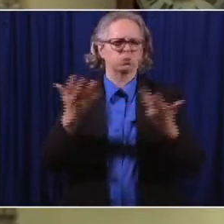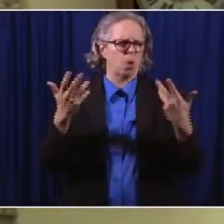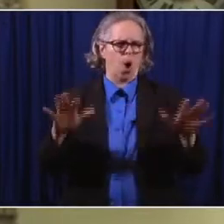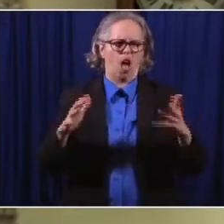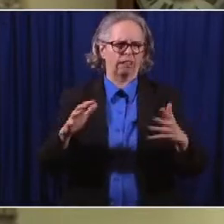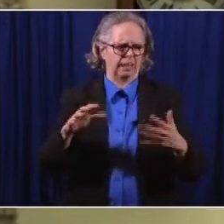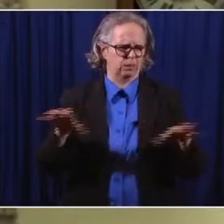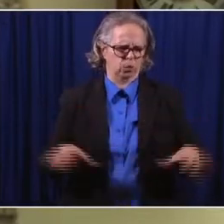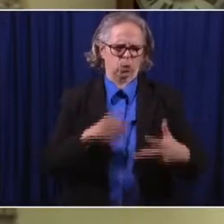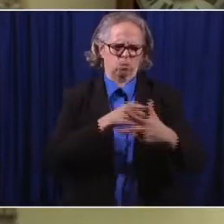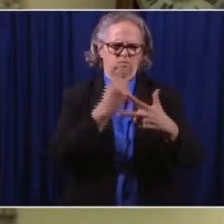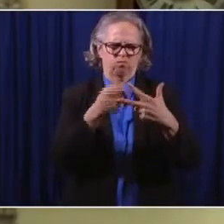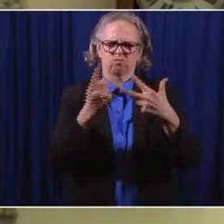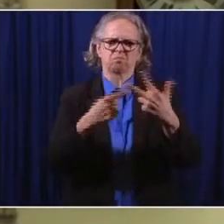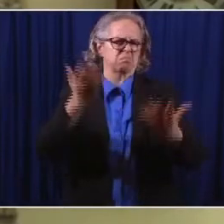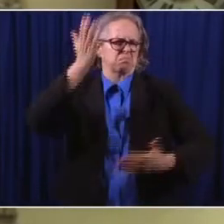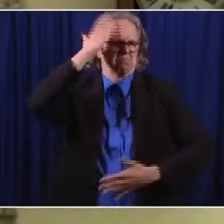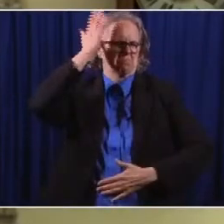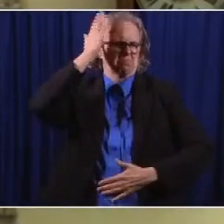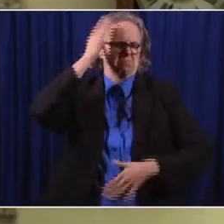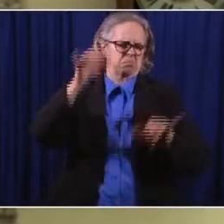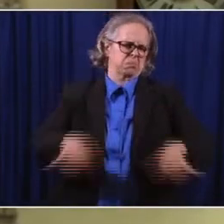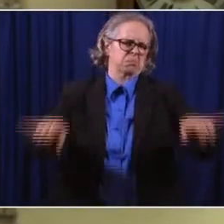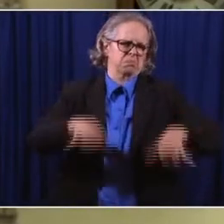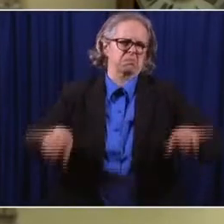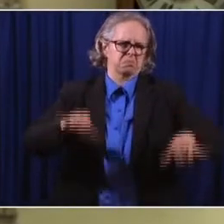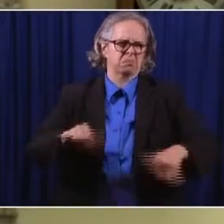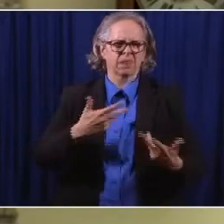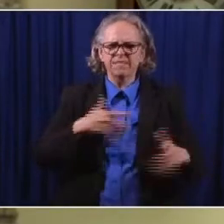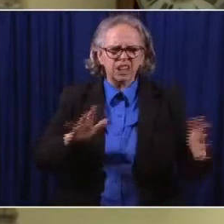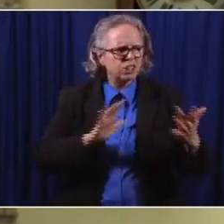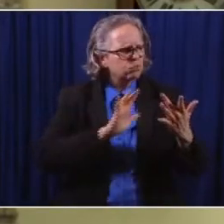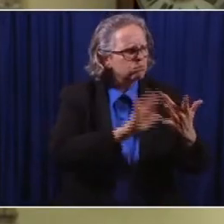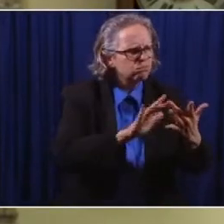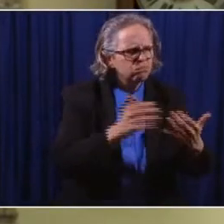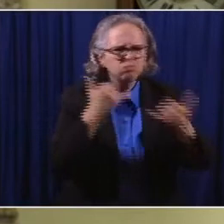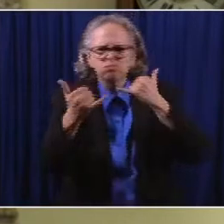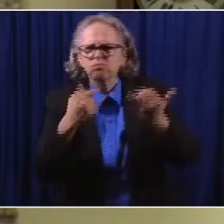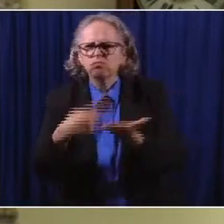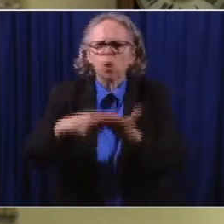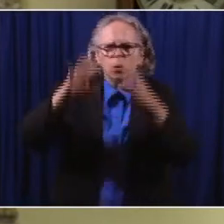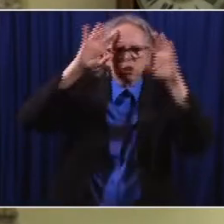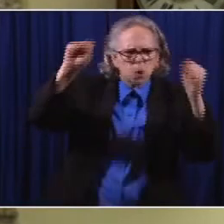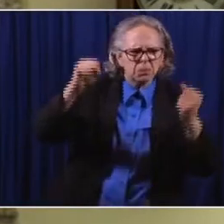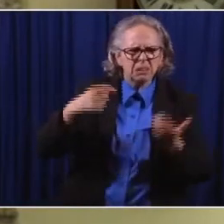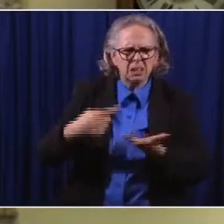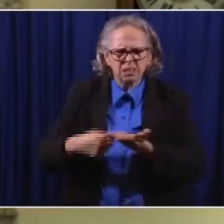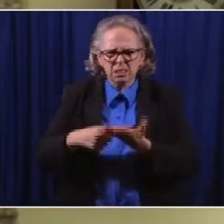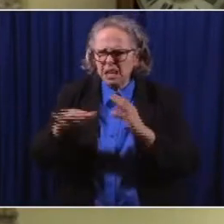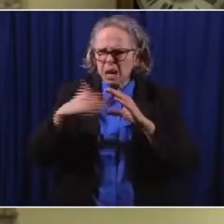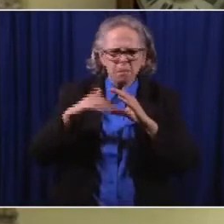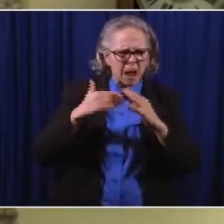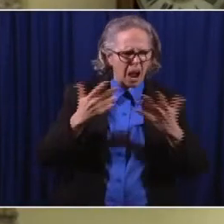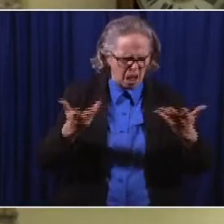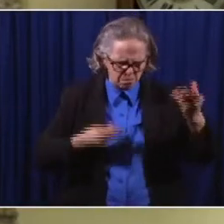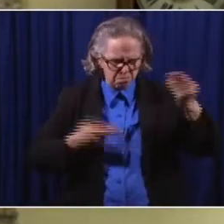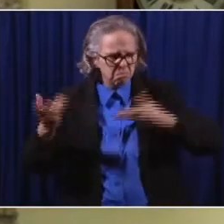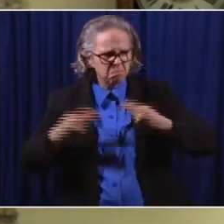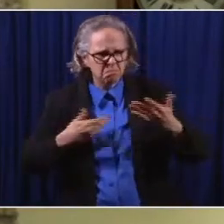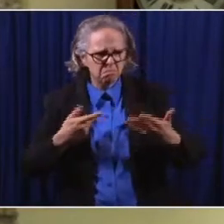superintendents and received emails from them, and by the way, thank you for those who have sent me emails and kept me up to date on what's going on,